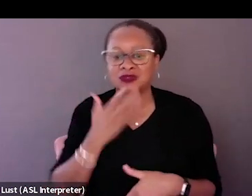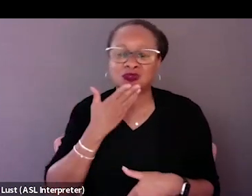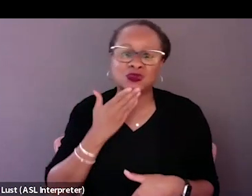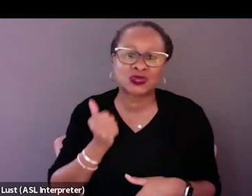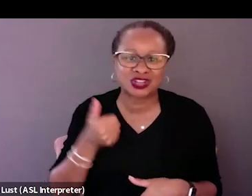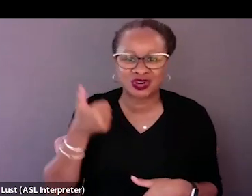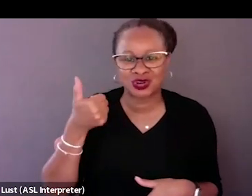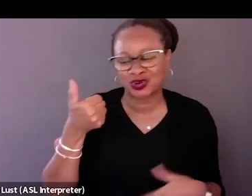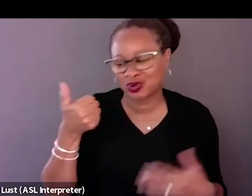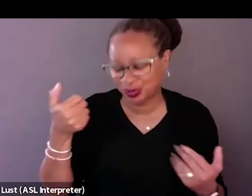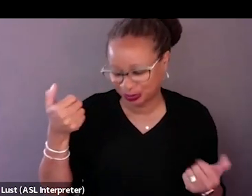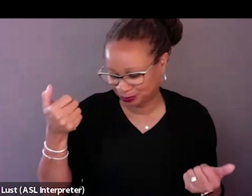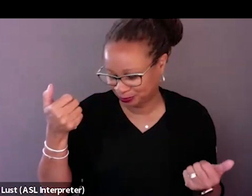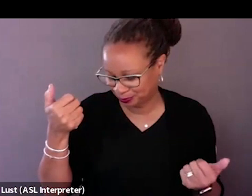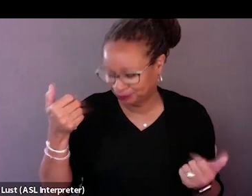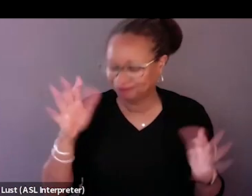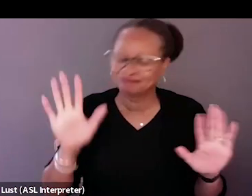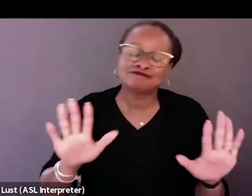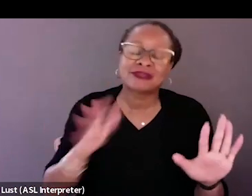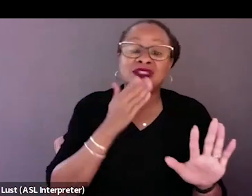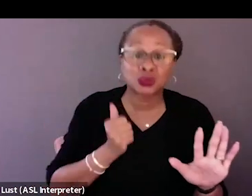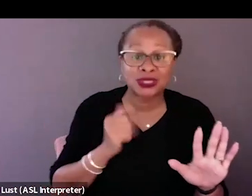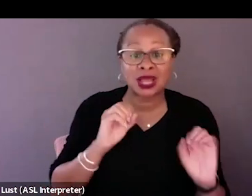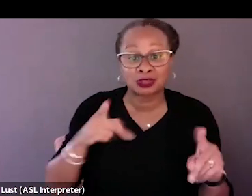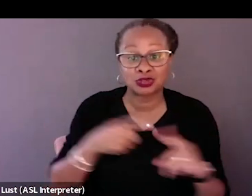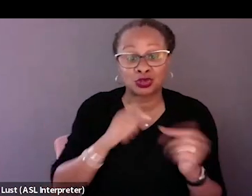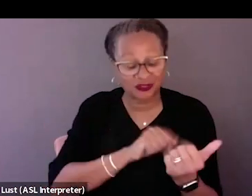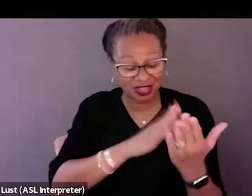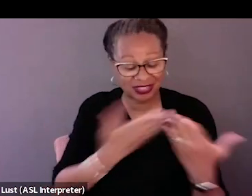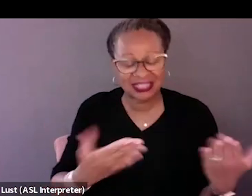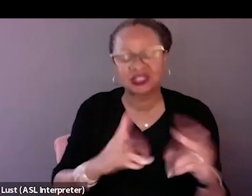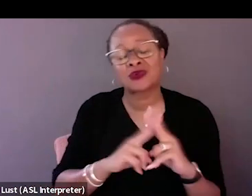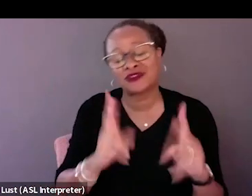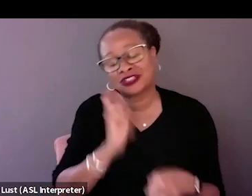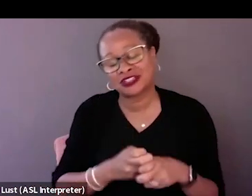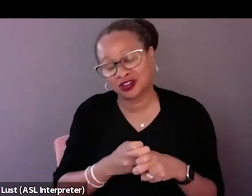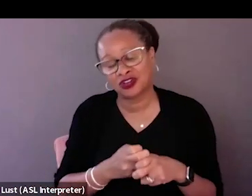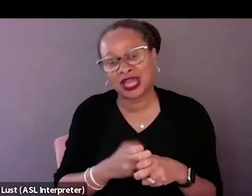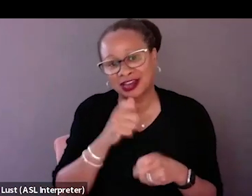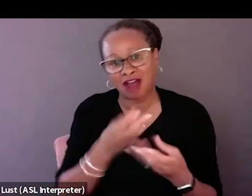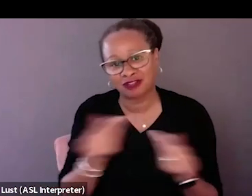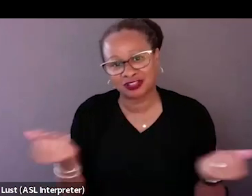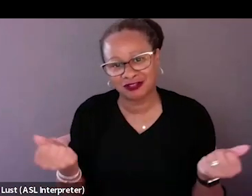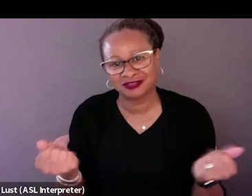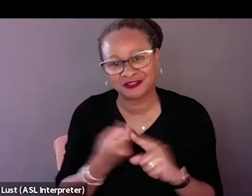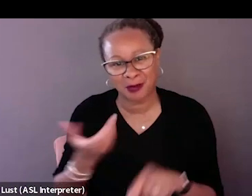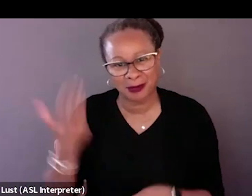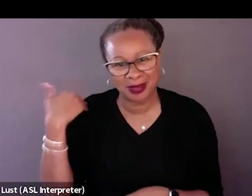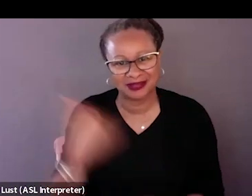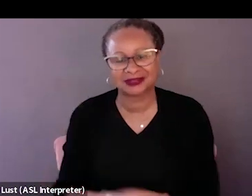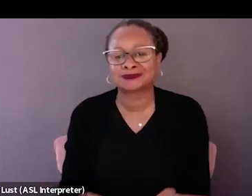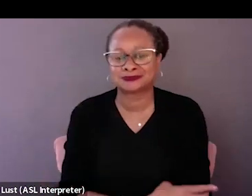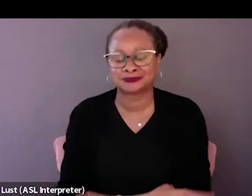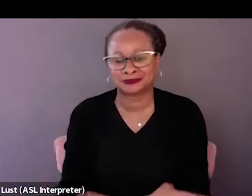sweeter a sweet opportunity to face things that were really difficult and unresolved. And